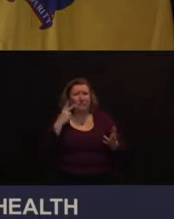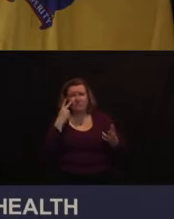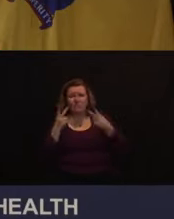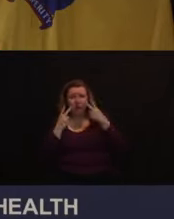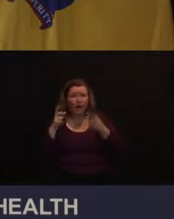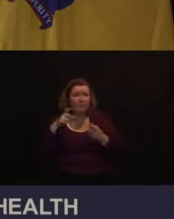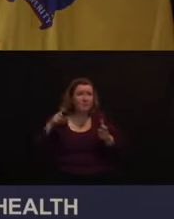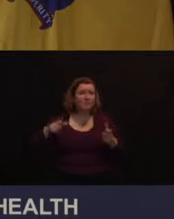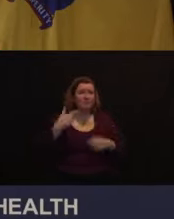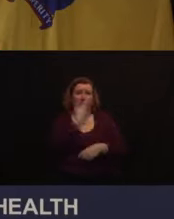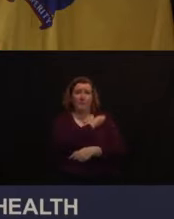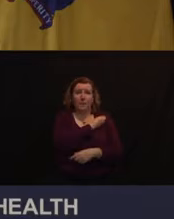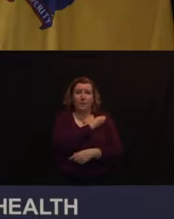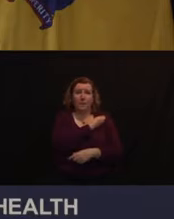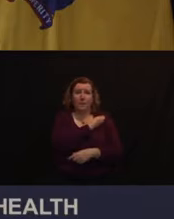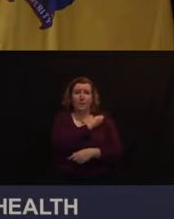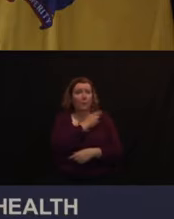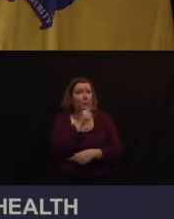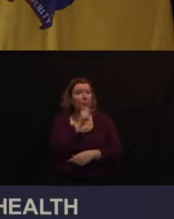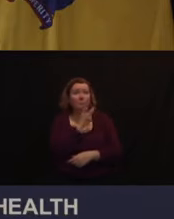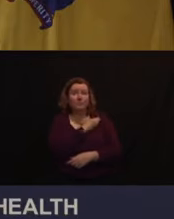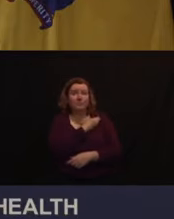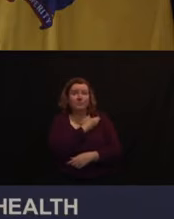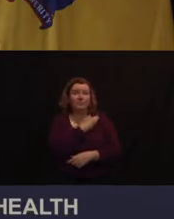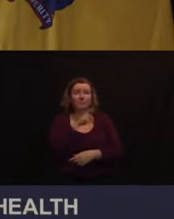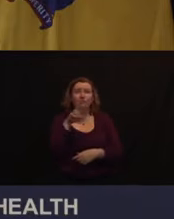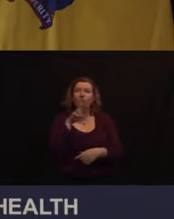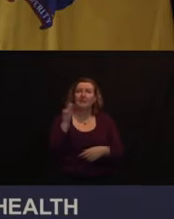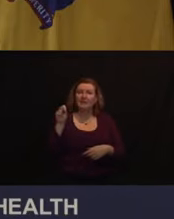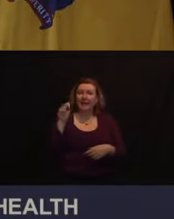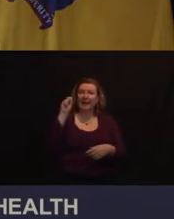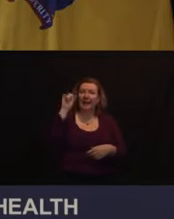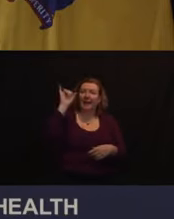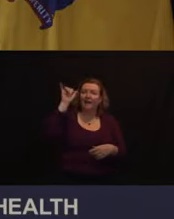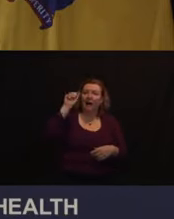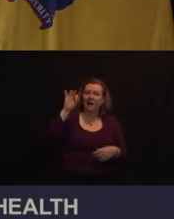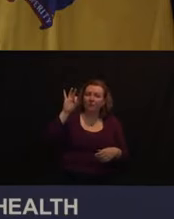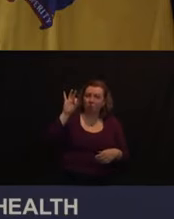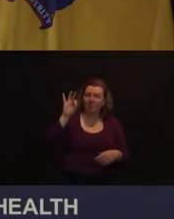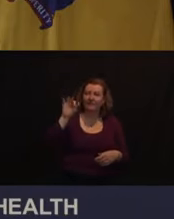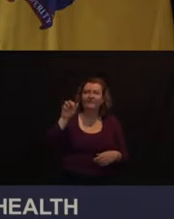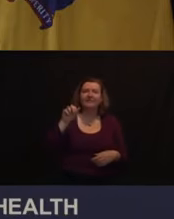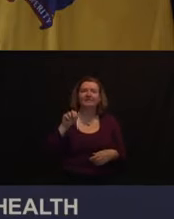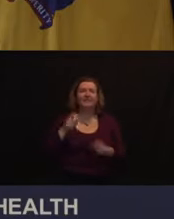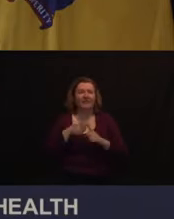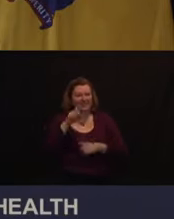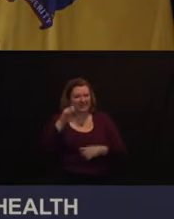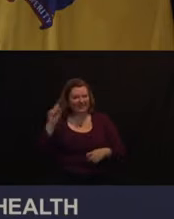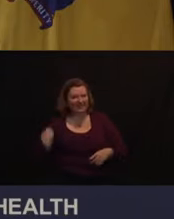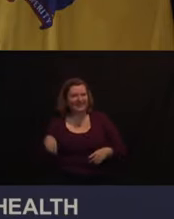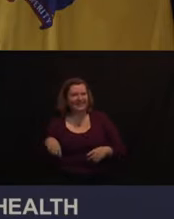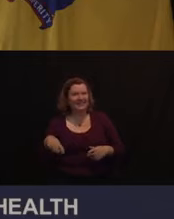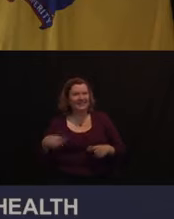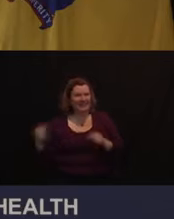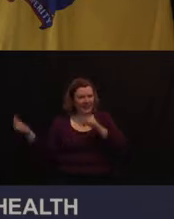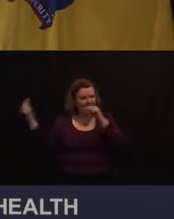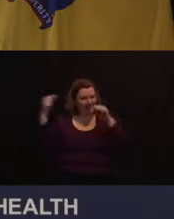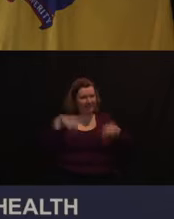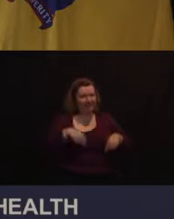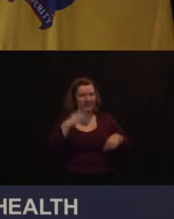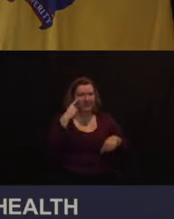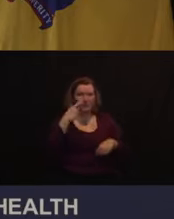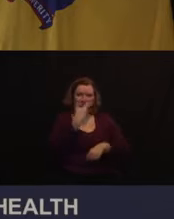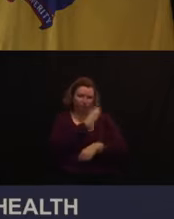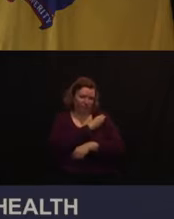today was by a member of the United States Air Force, and I believe all based in Texas. So it's not, we got resources coming